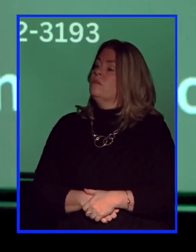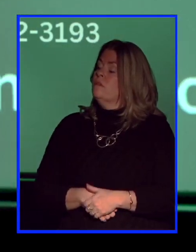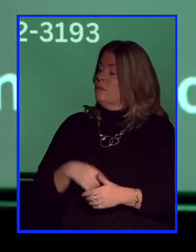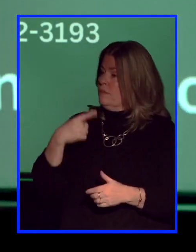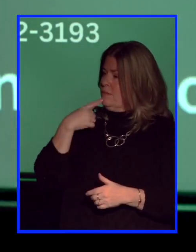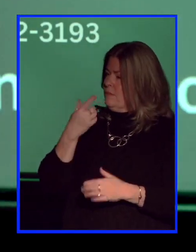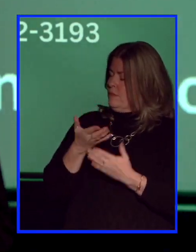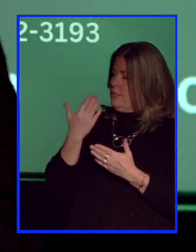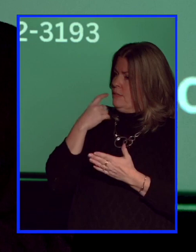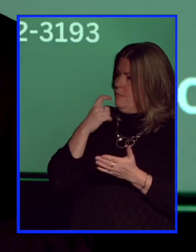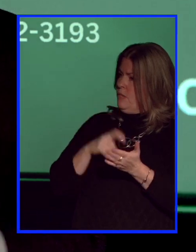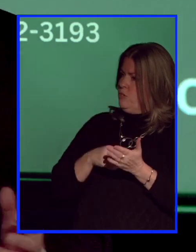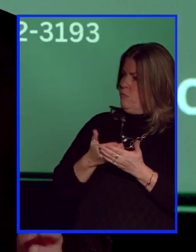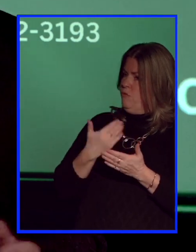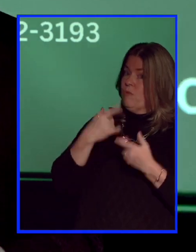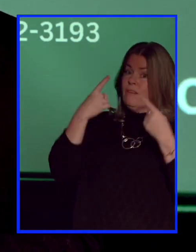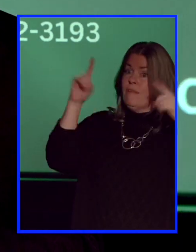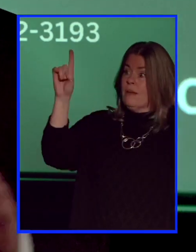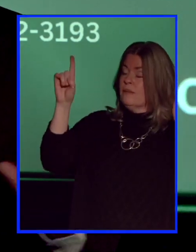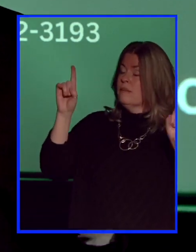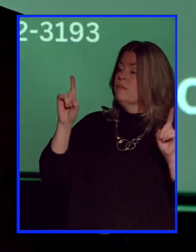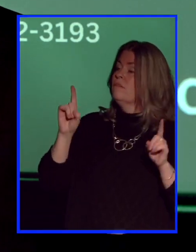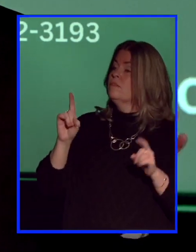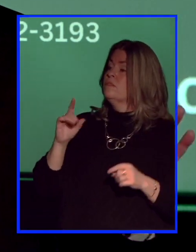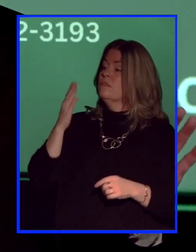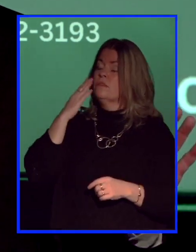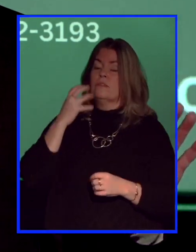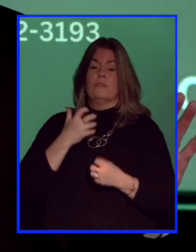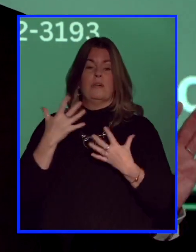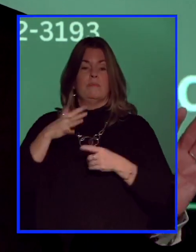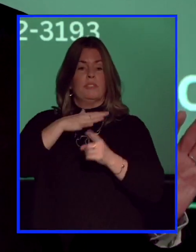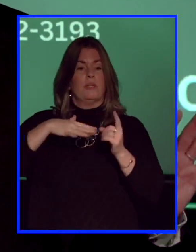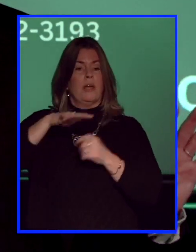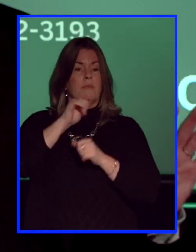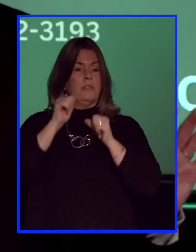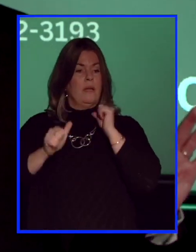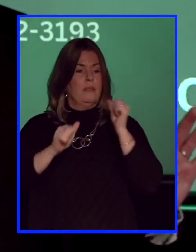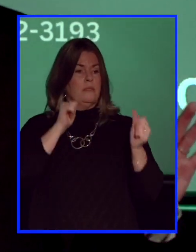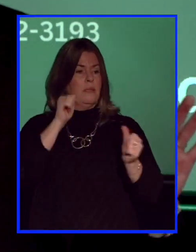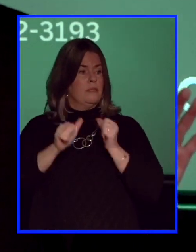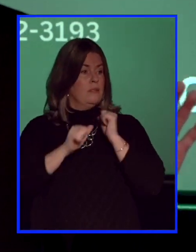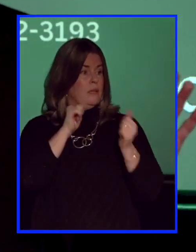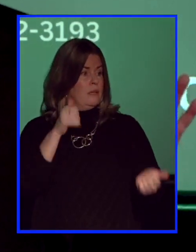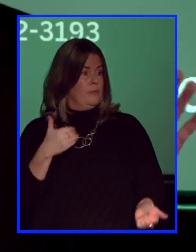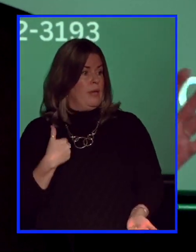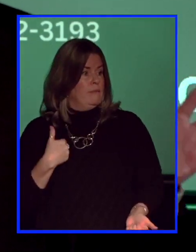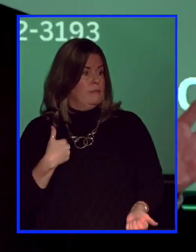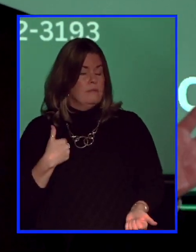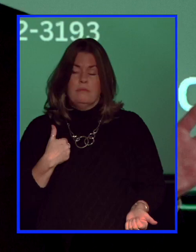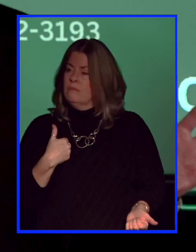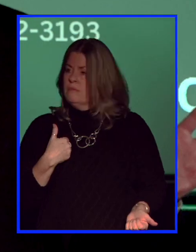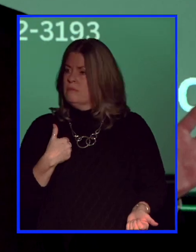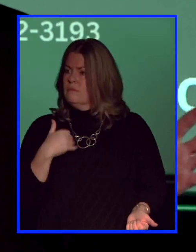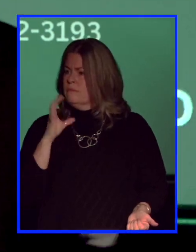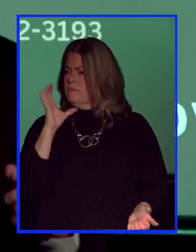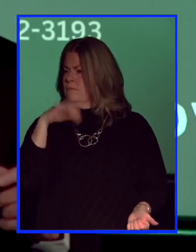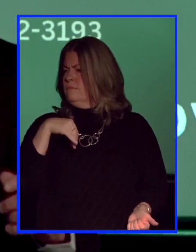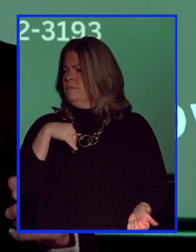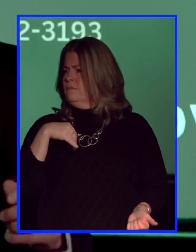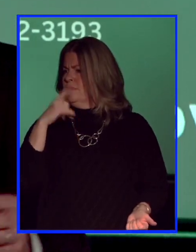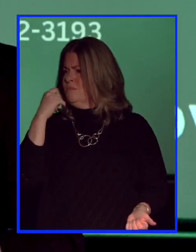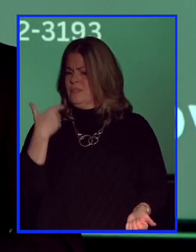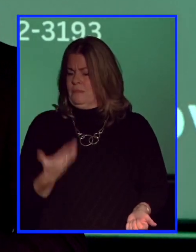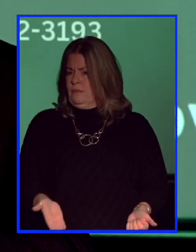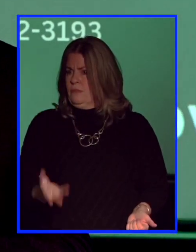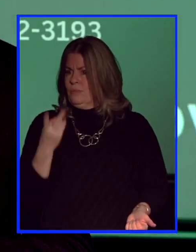effectiveness, making things work. You know how much climate denial we've had? And it's bizarre because it's right in